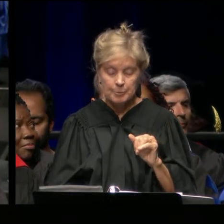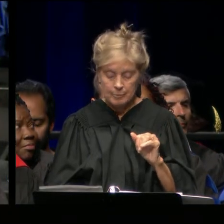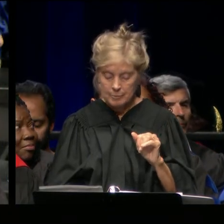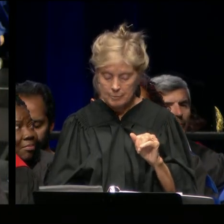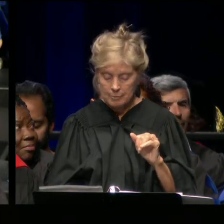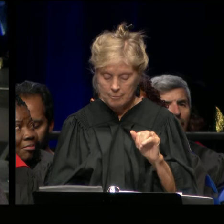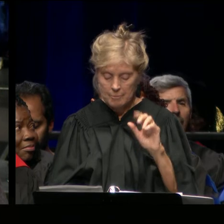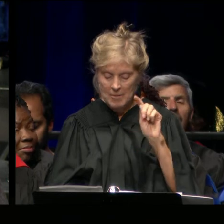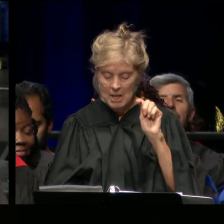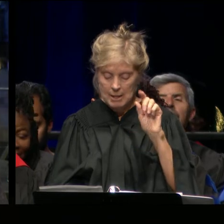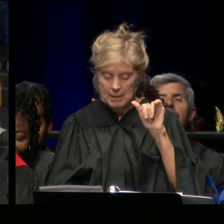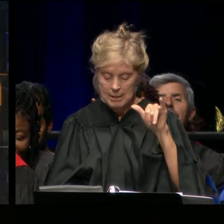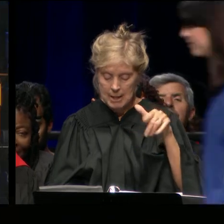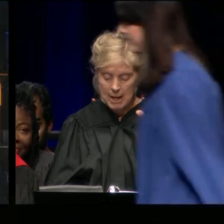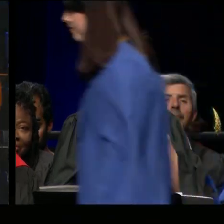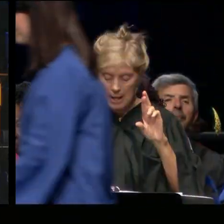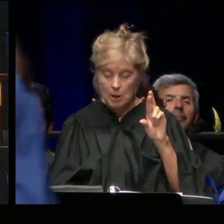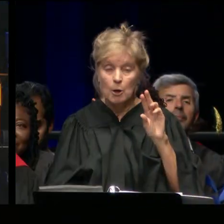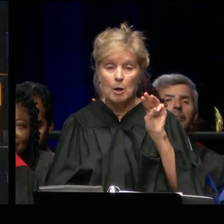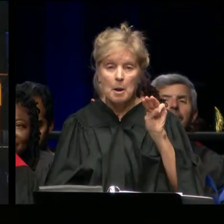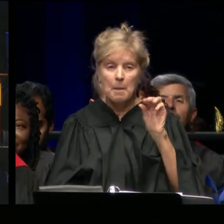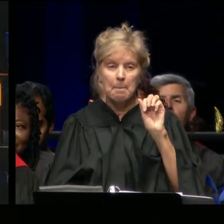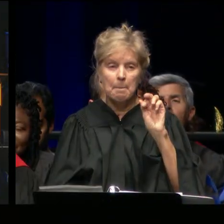Taylor Martins.